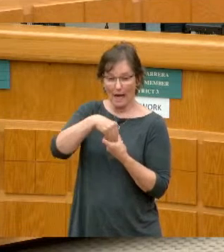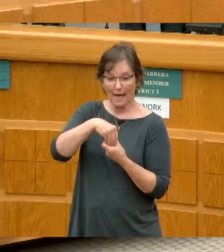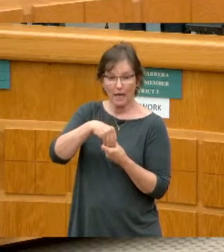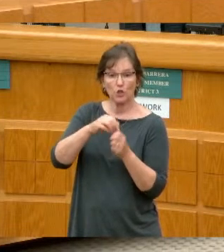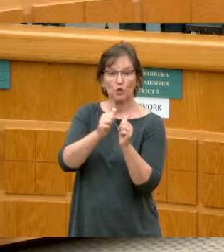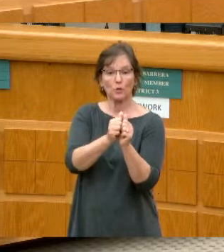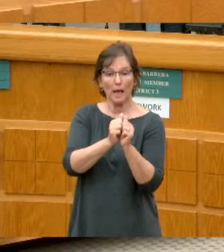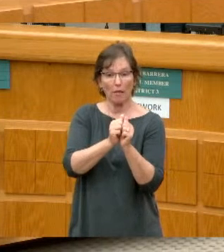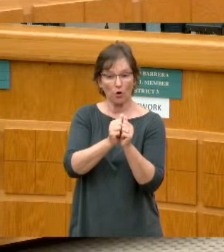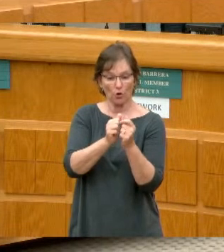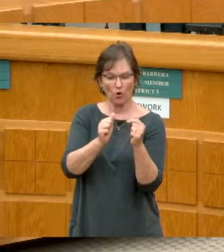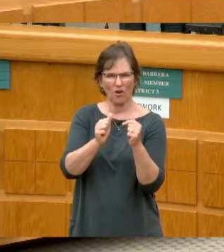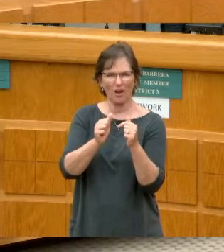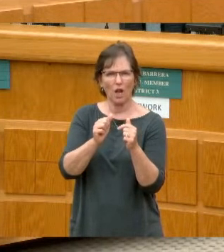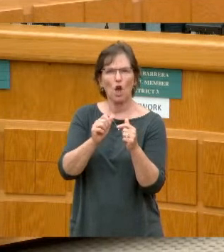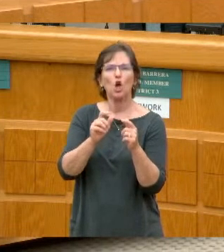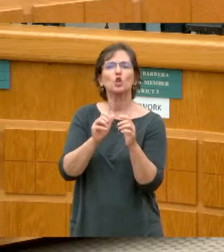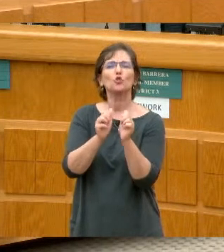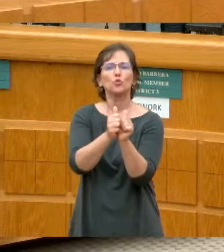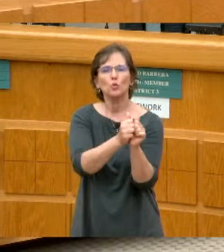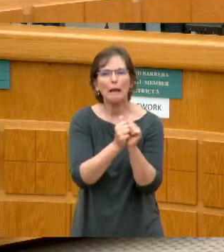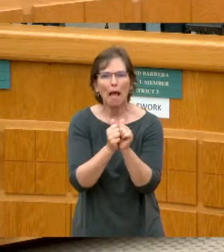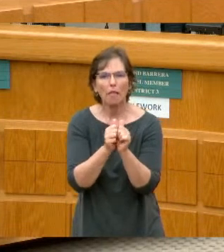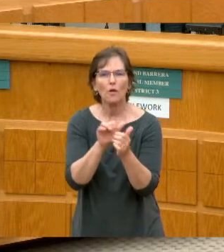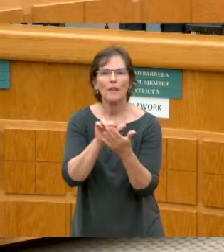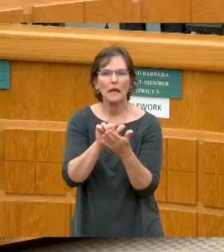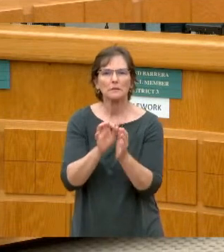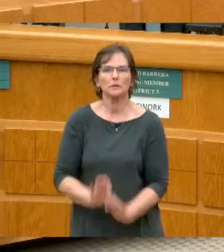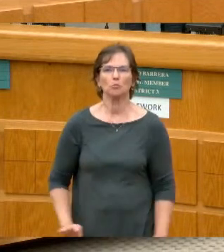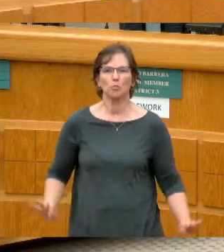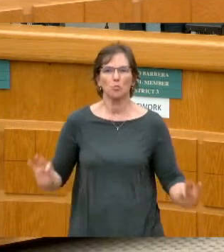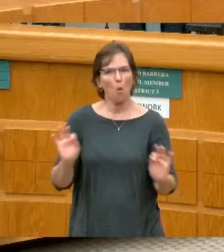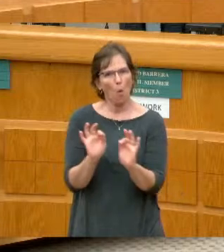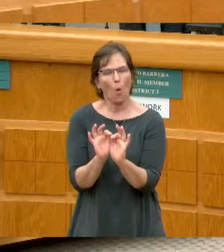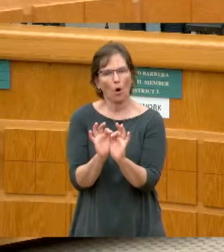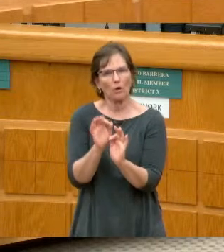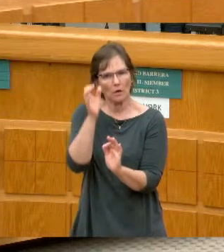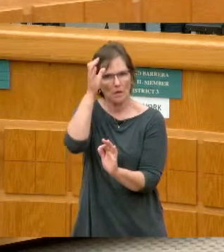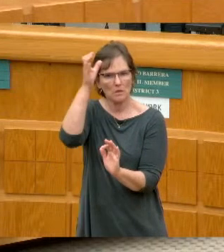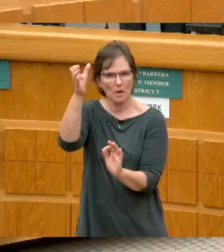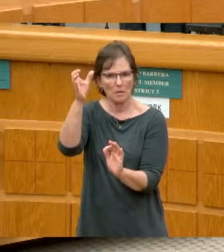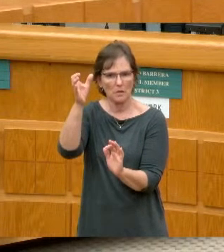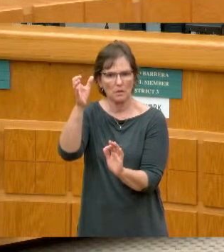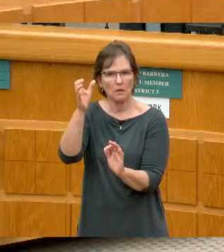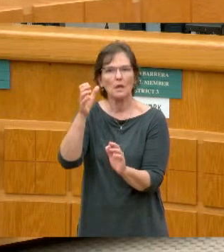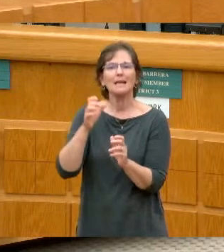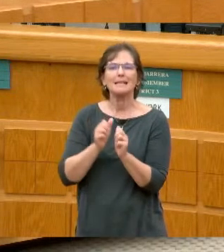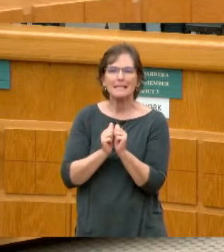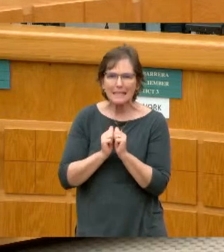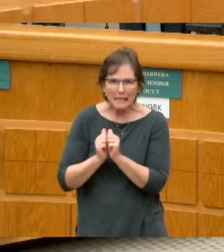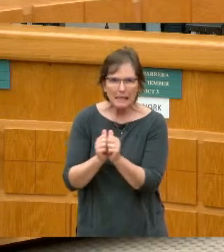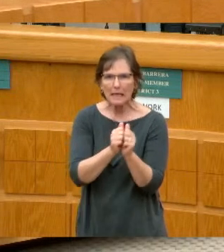have special risks, and we're going to go over that. And I'm really hoping that we